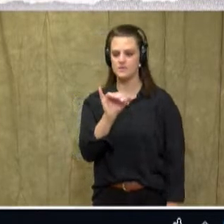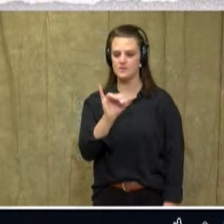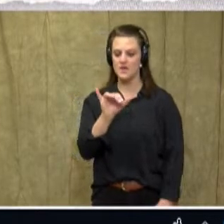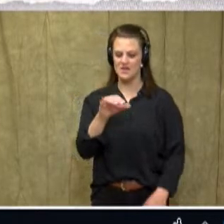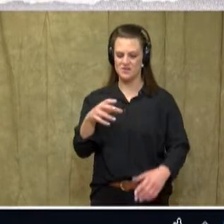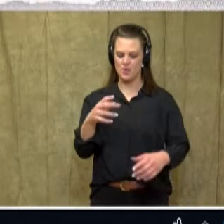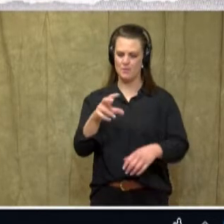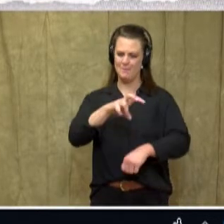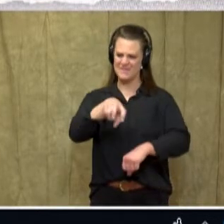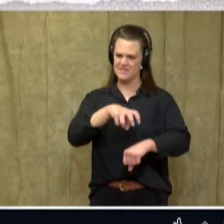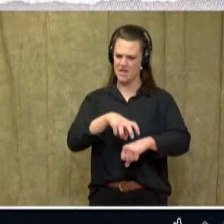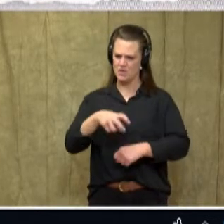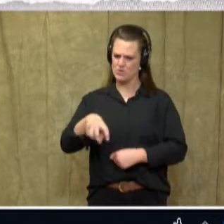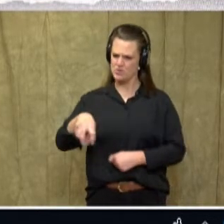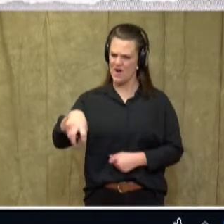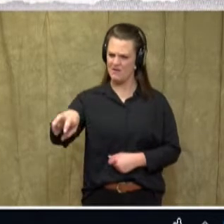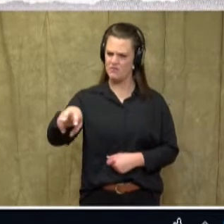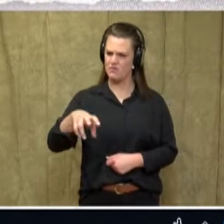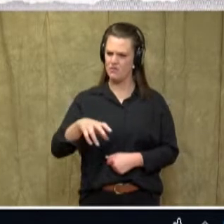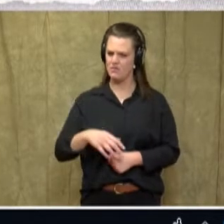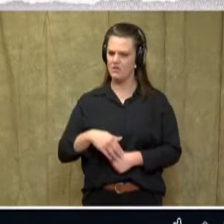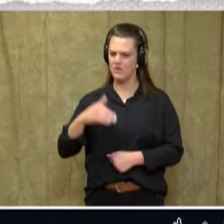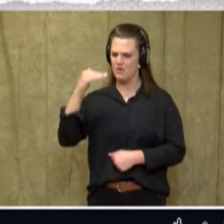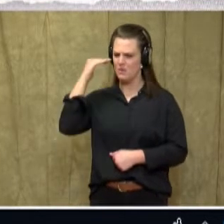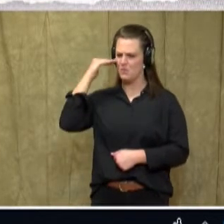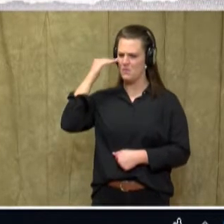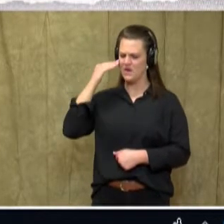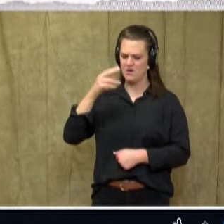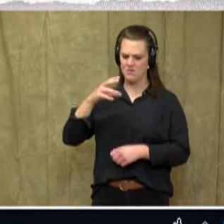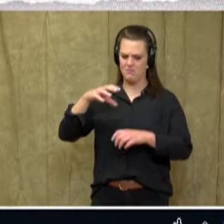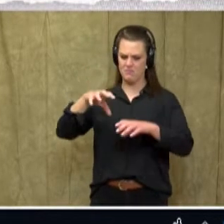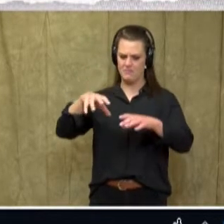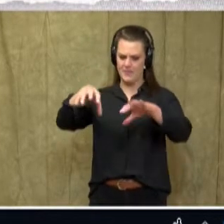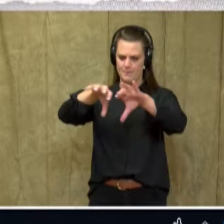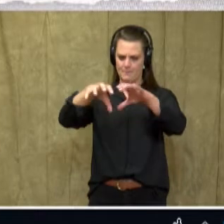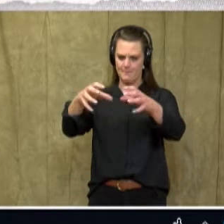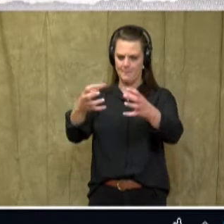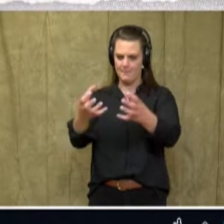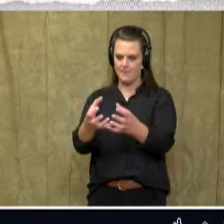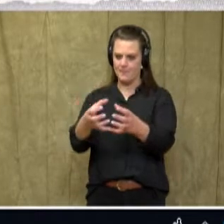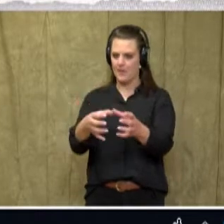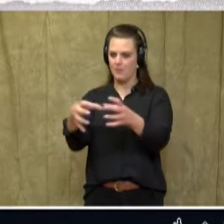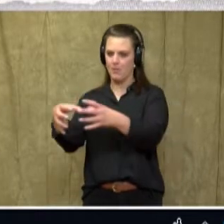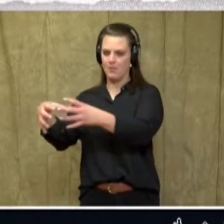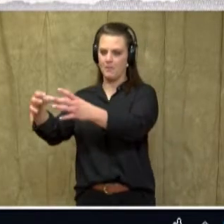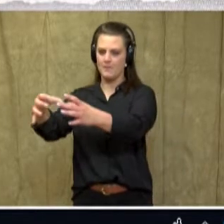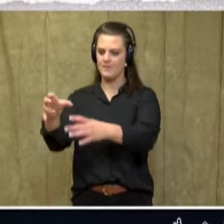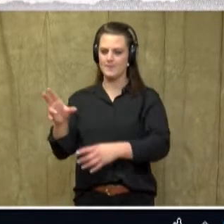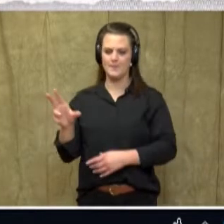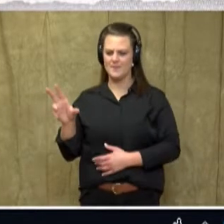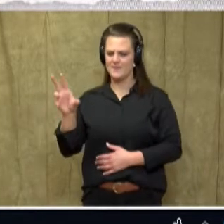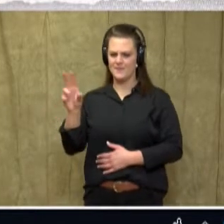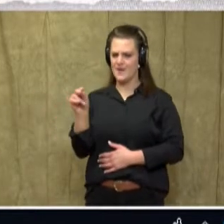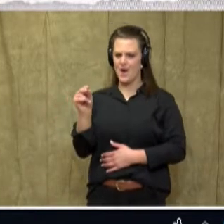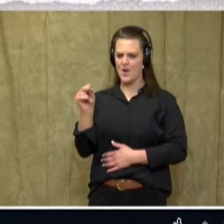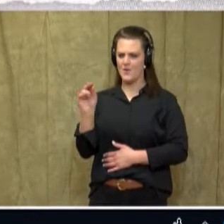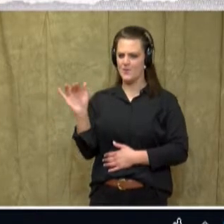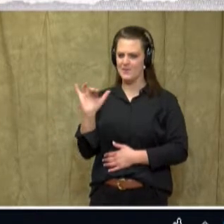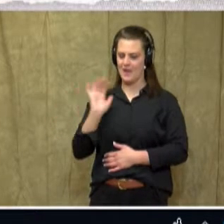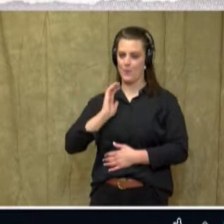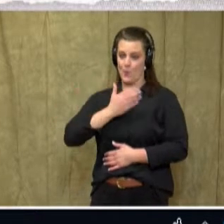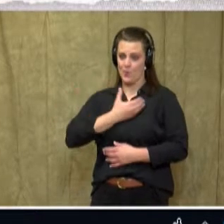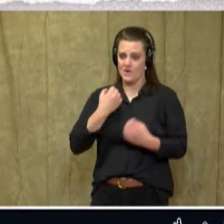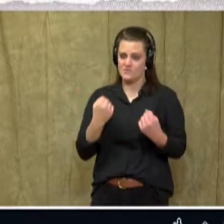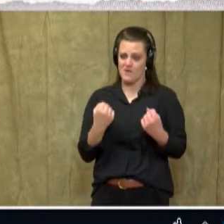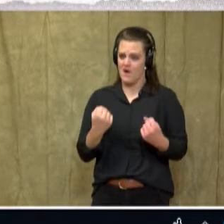potato traveled. Now we know that the potato didn't go on a traveling excursion like we do when we're